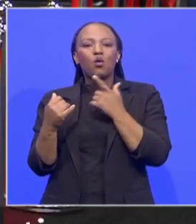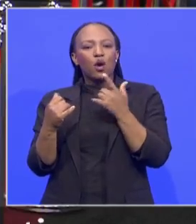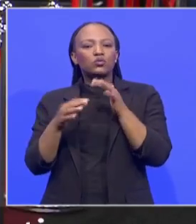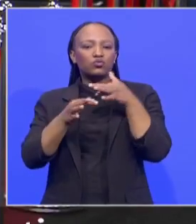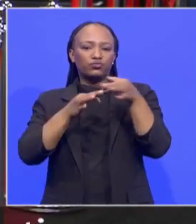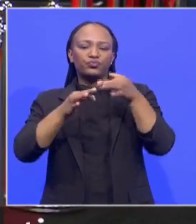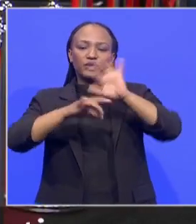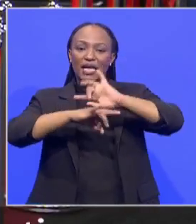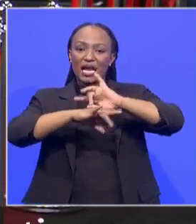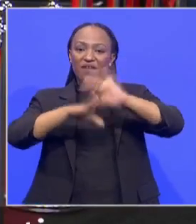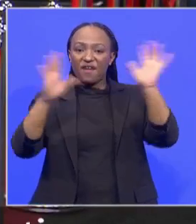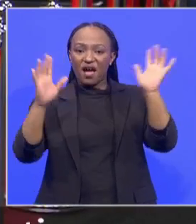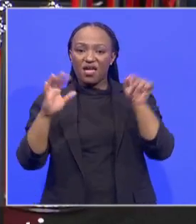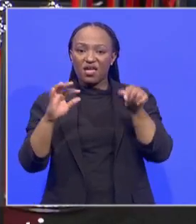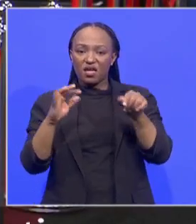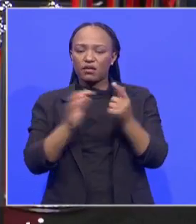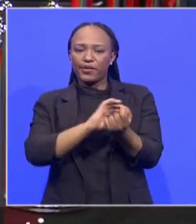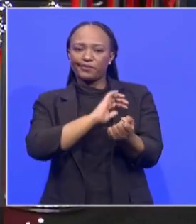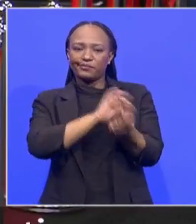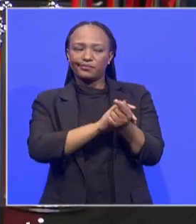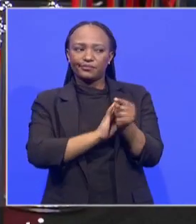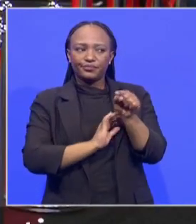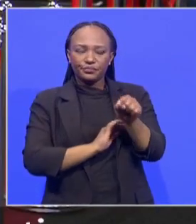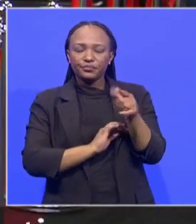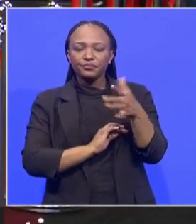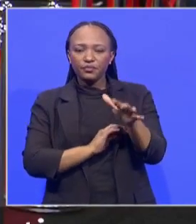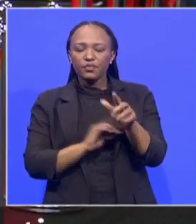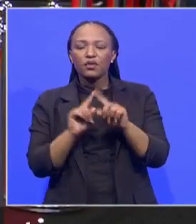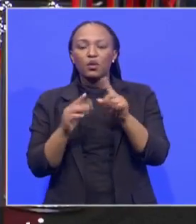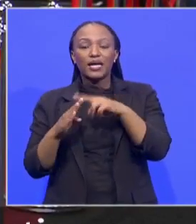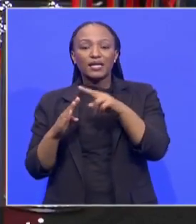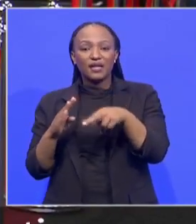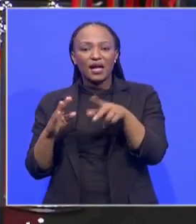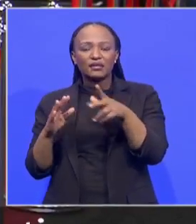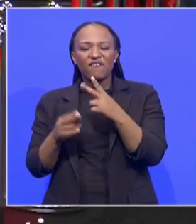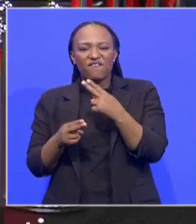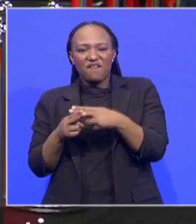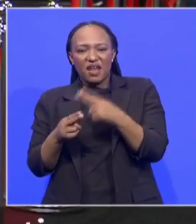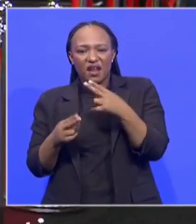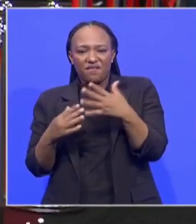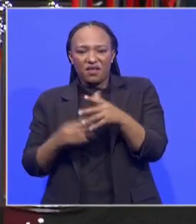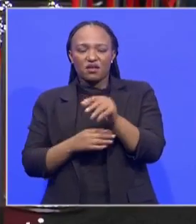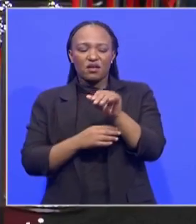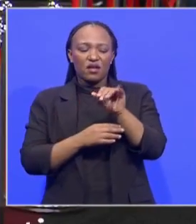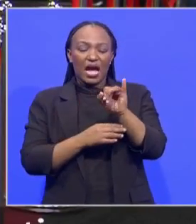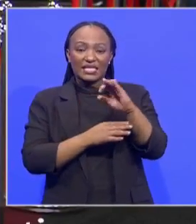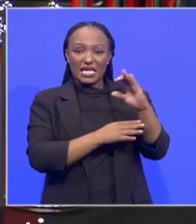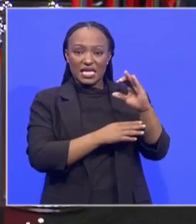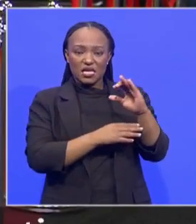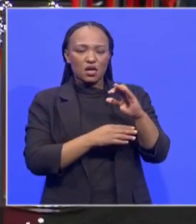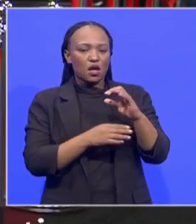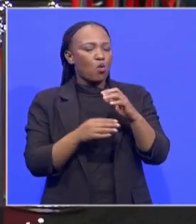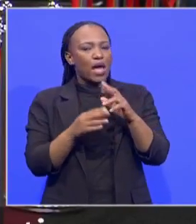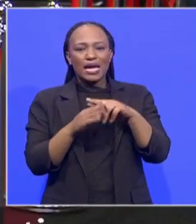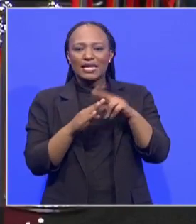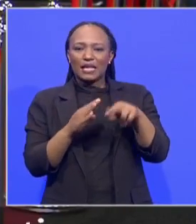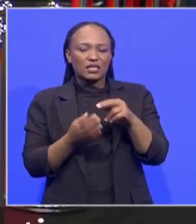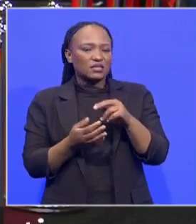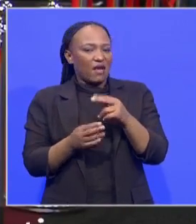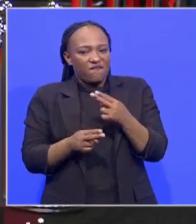what happens then after that, what happens after, the results are finalized. And the IEC says that once the results are finalized,